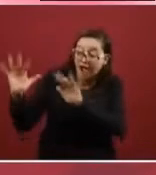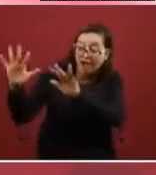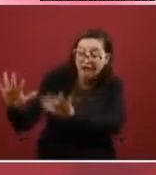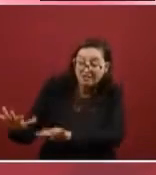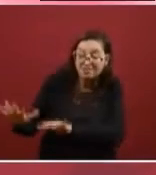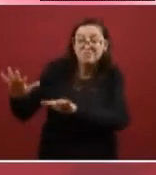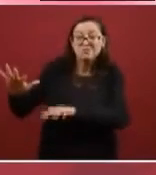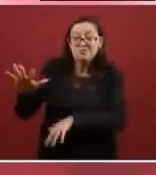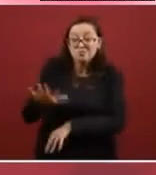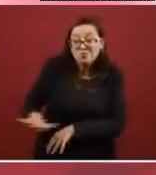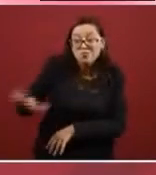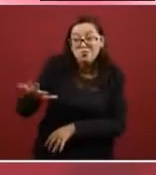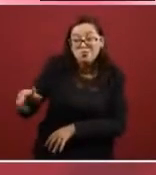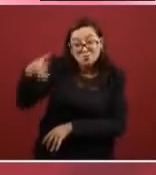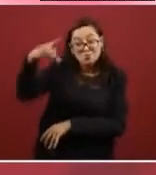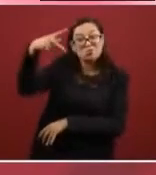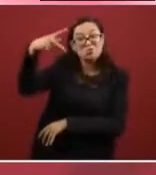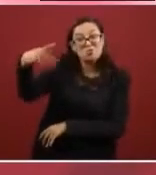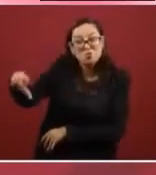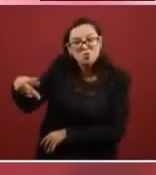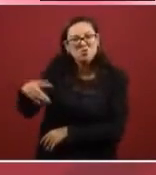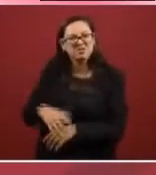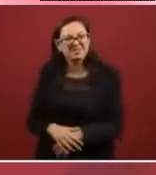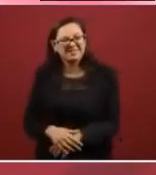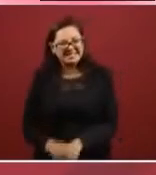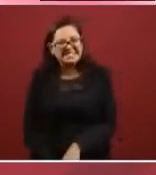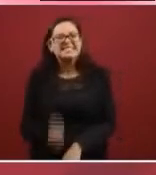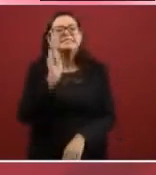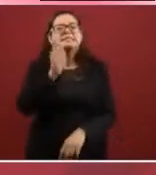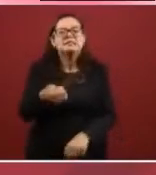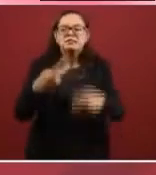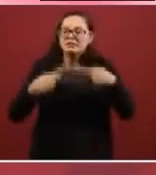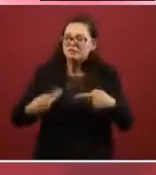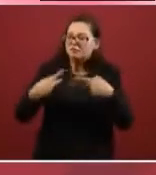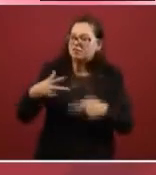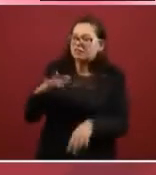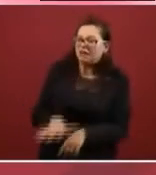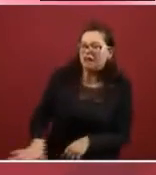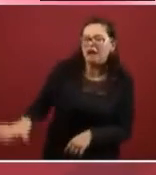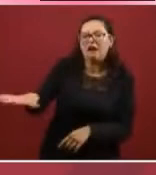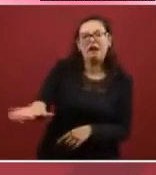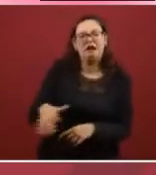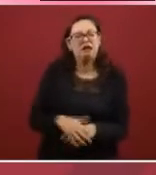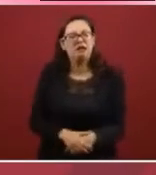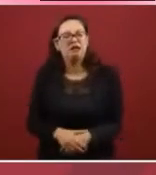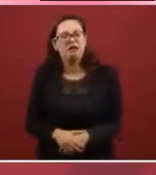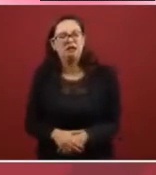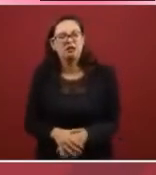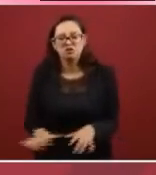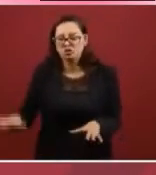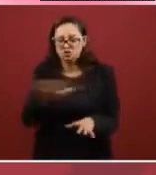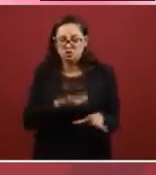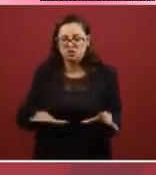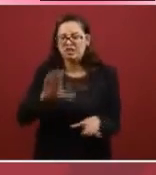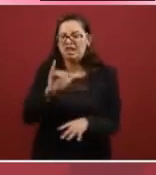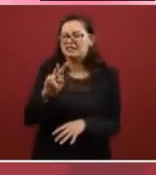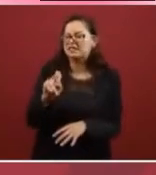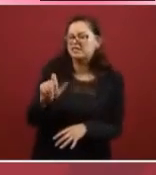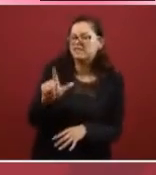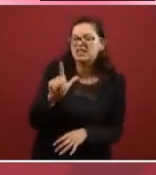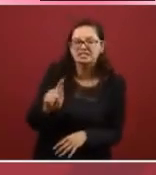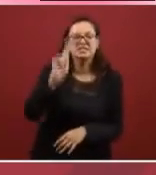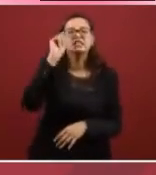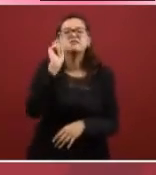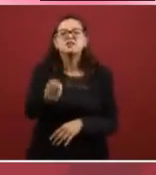pueblo? That's the people. ¿Qué es? What is it? La sociedad civil. The social, ¿es el pueblo? The